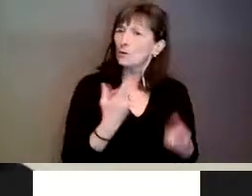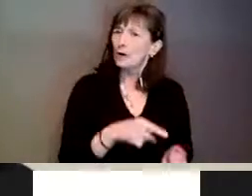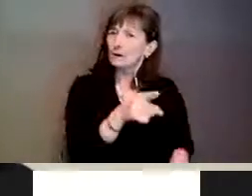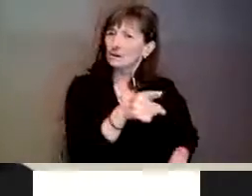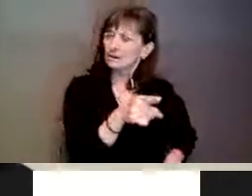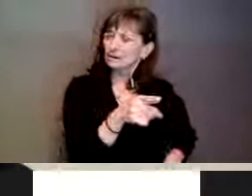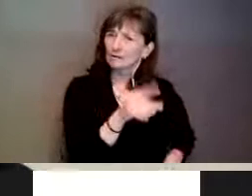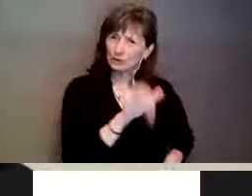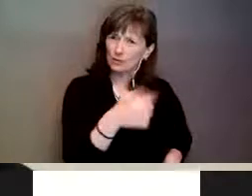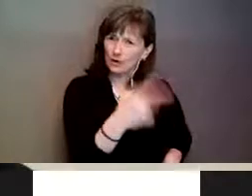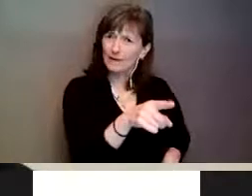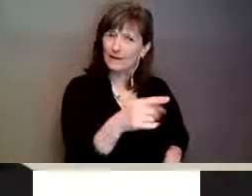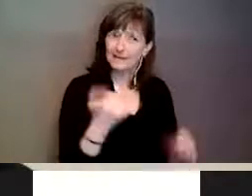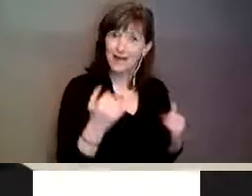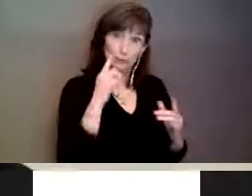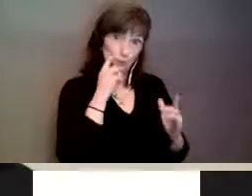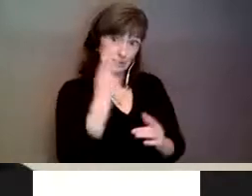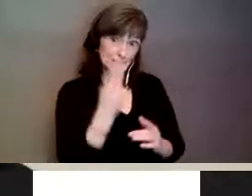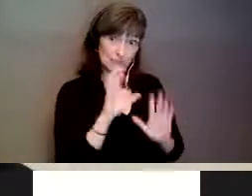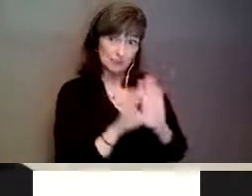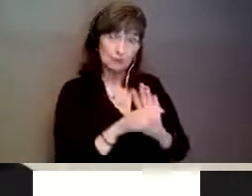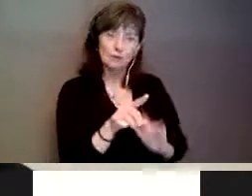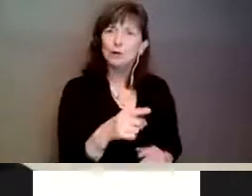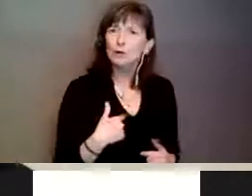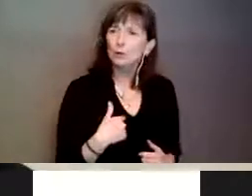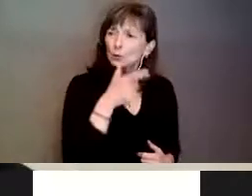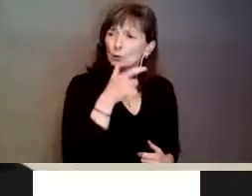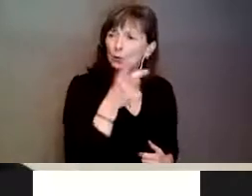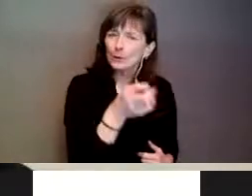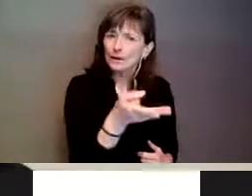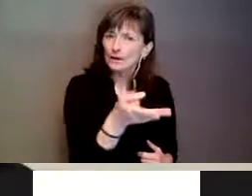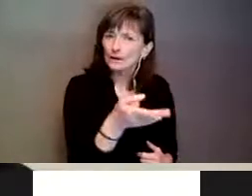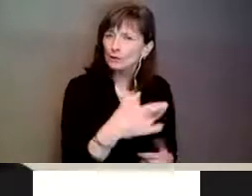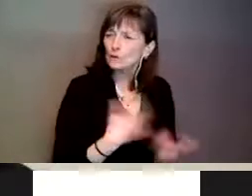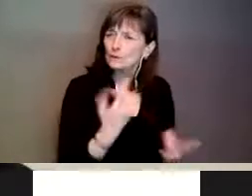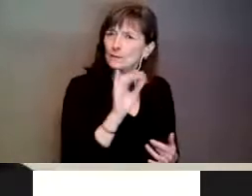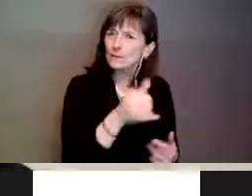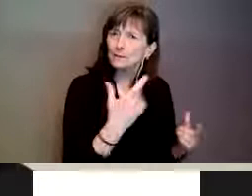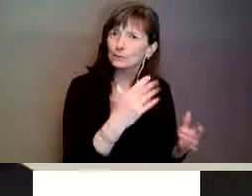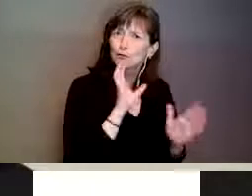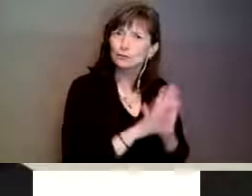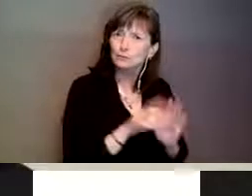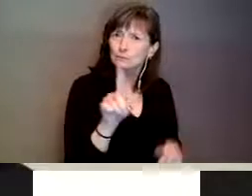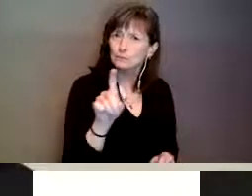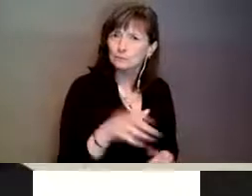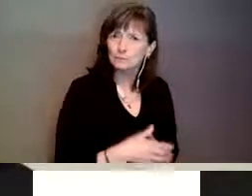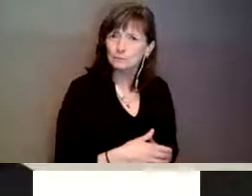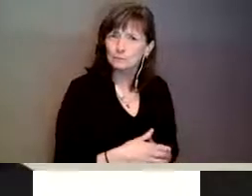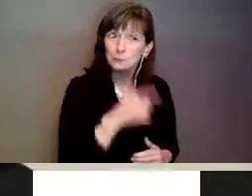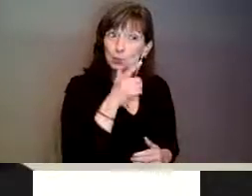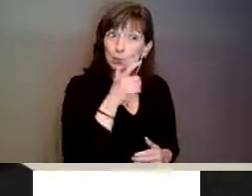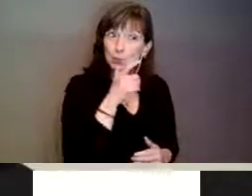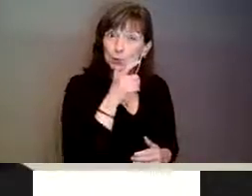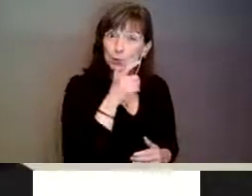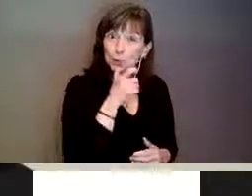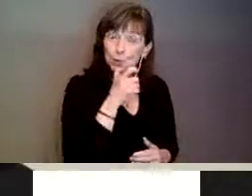And I ask you that now, when you look at this, who do you see and what's going on? Who is the person who